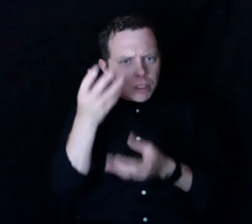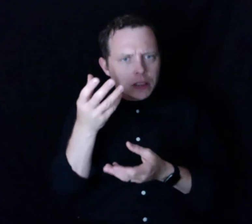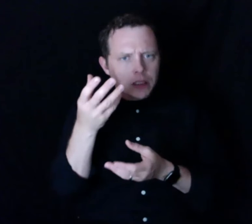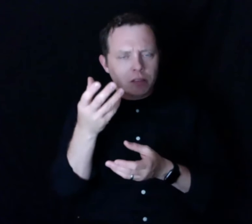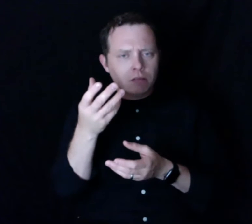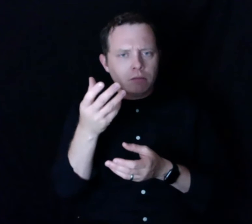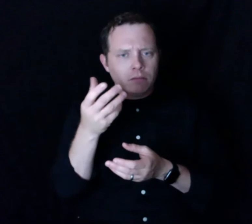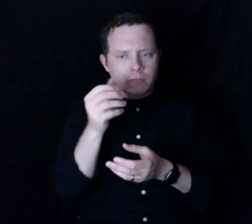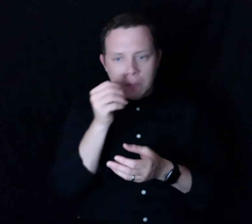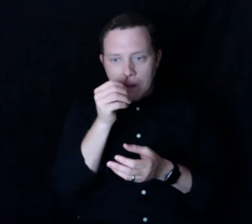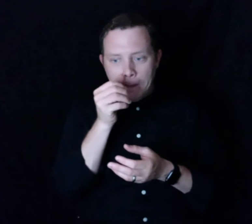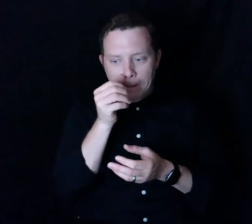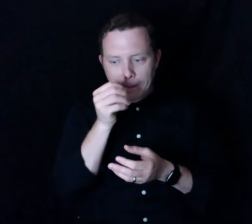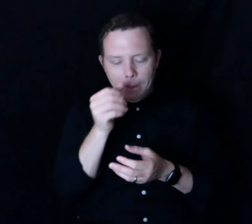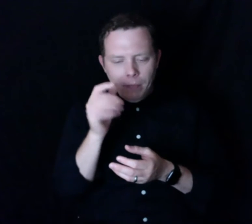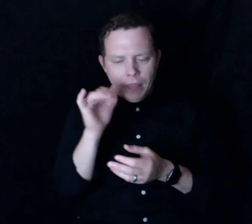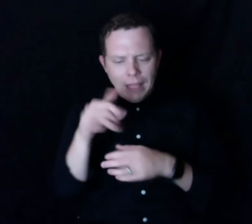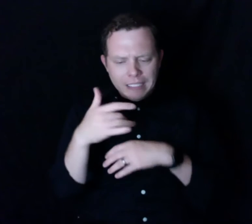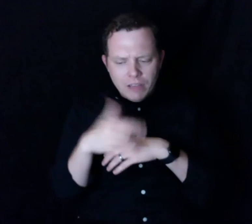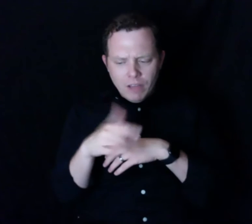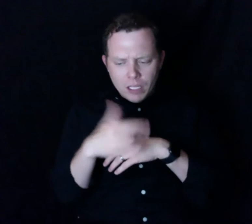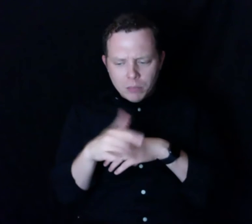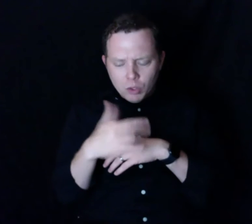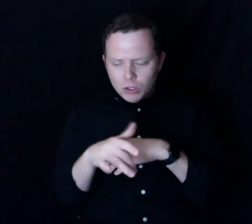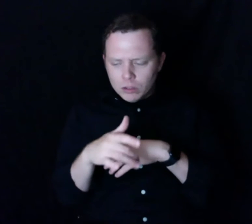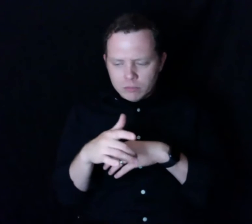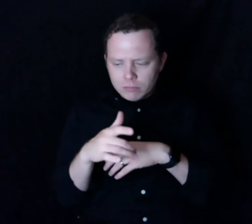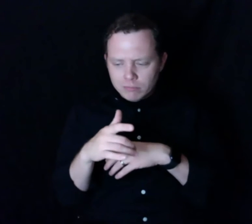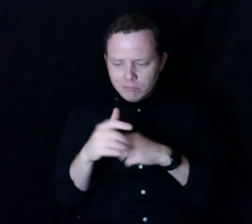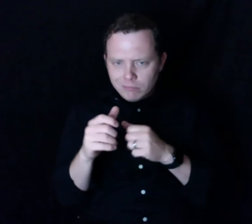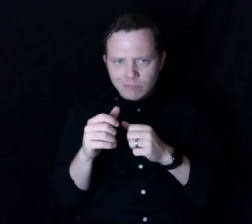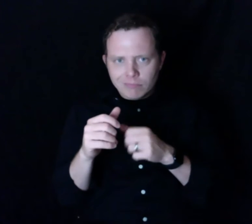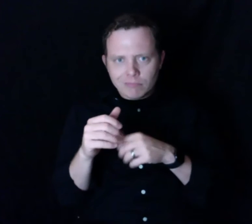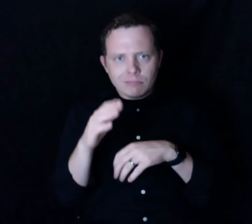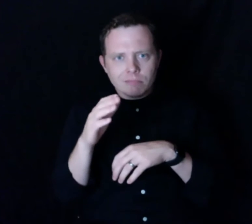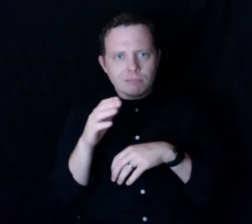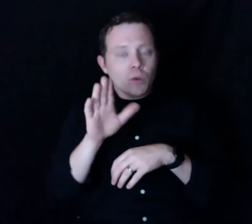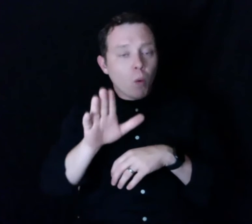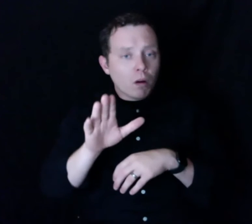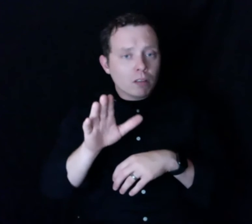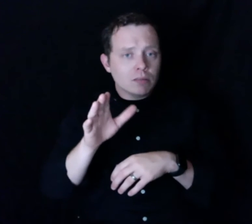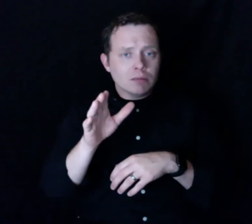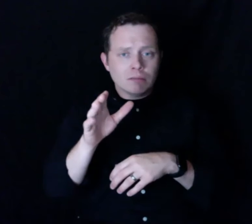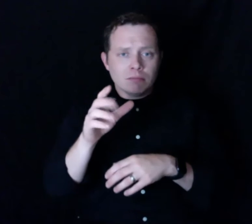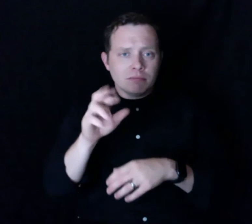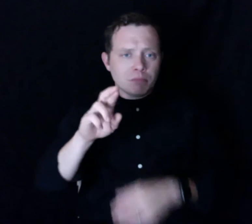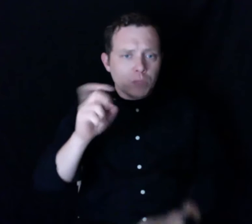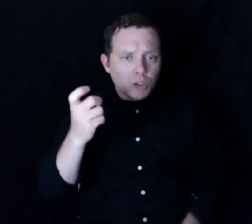you in a handy way, your prescription number and things like that.